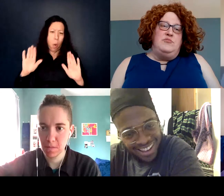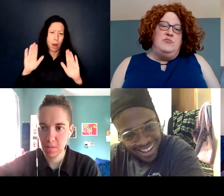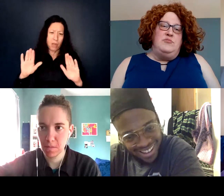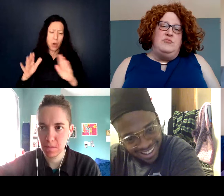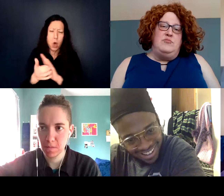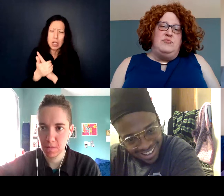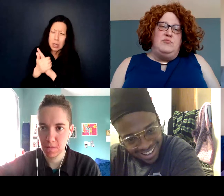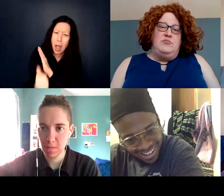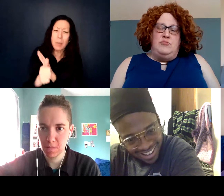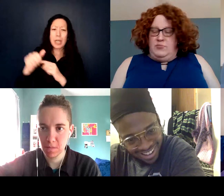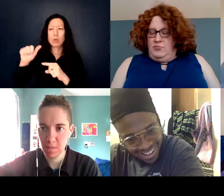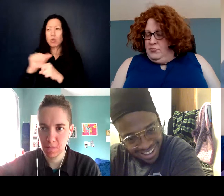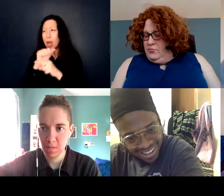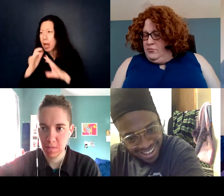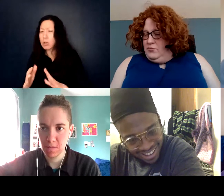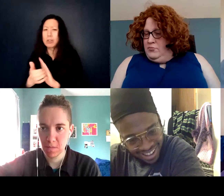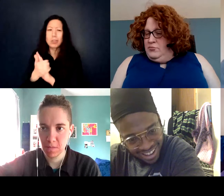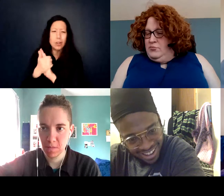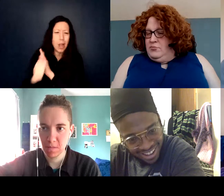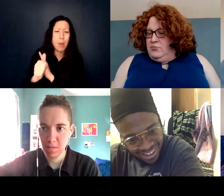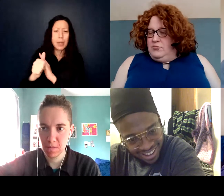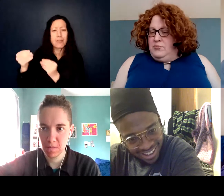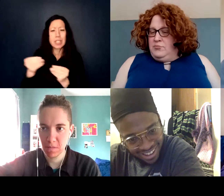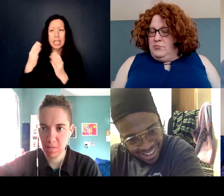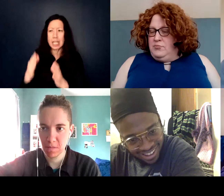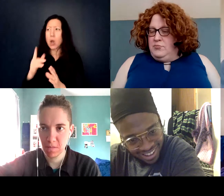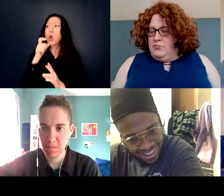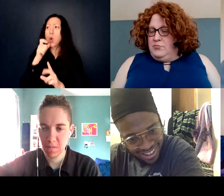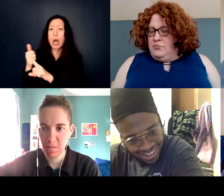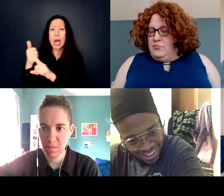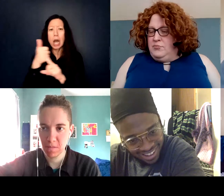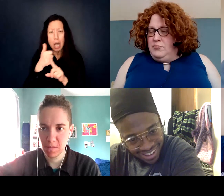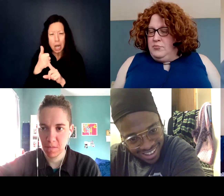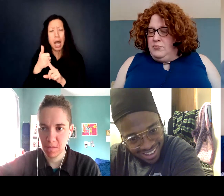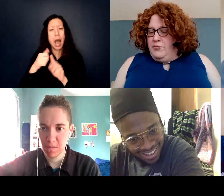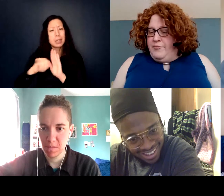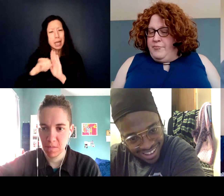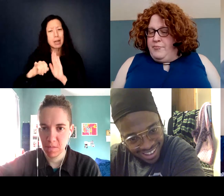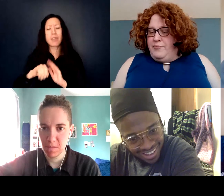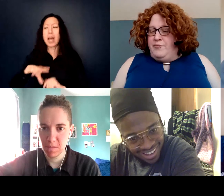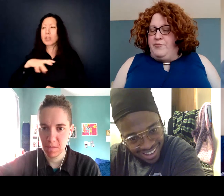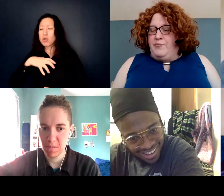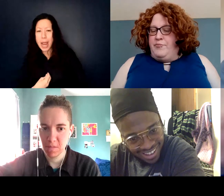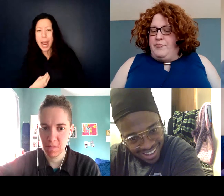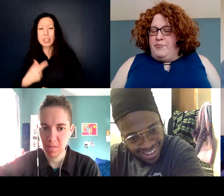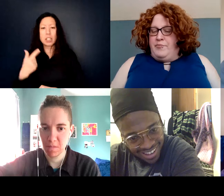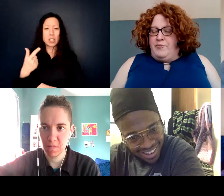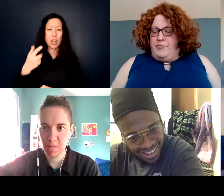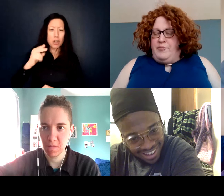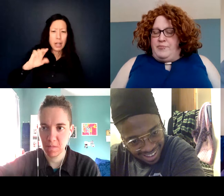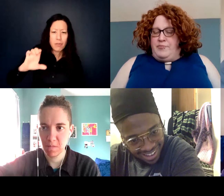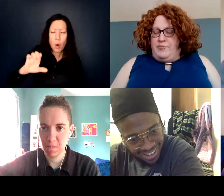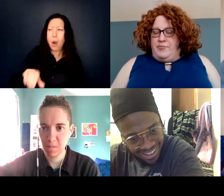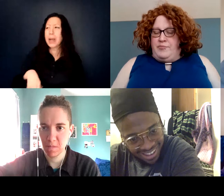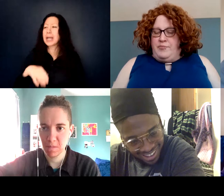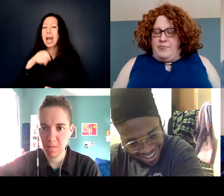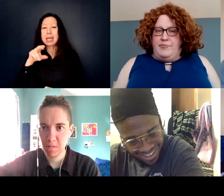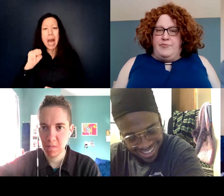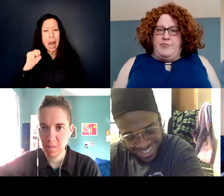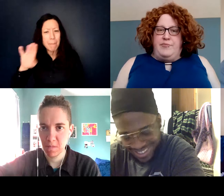and facilitators who identify as trans or gender nonconforming or non-binary or lots of